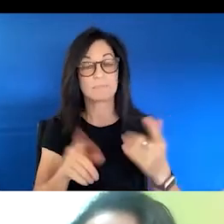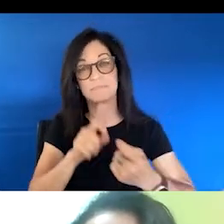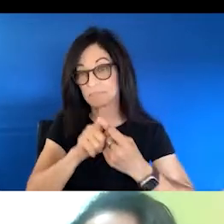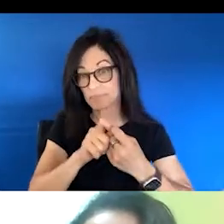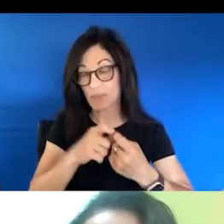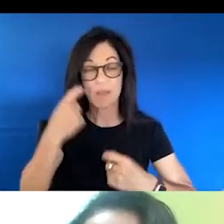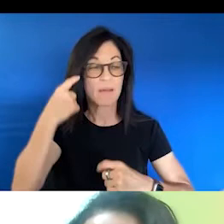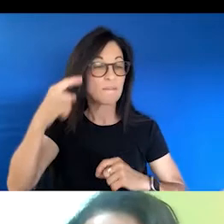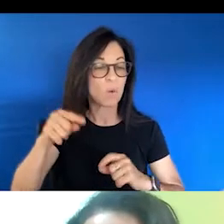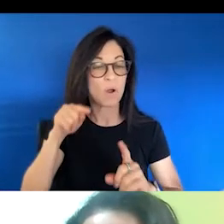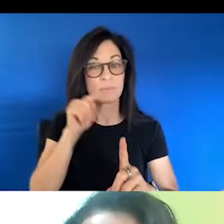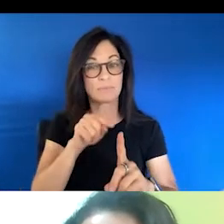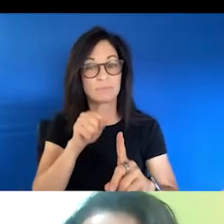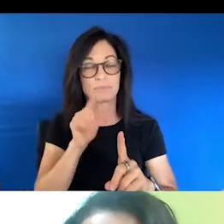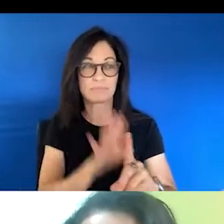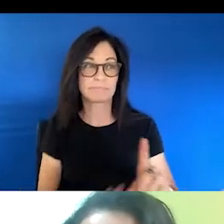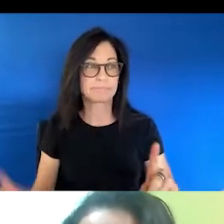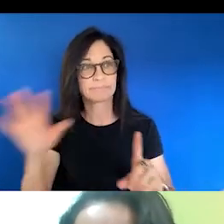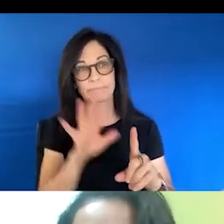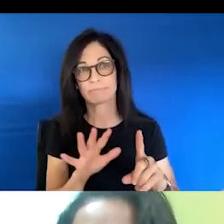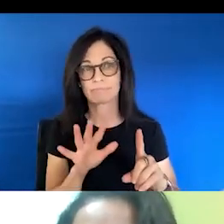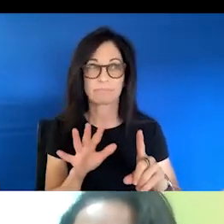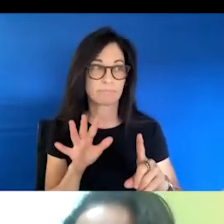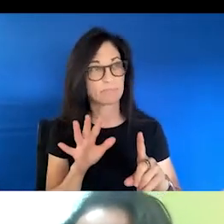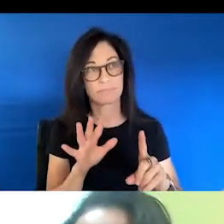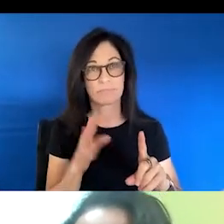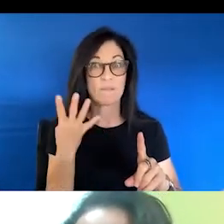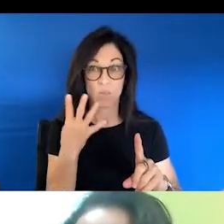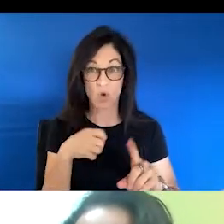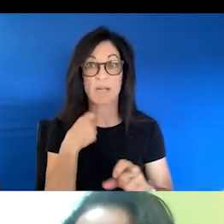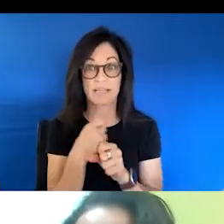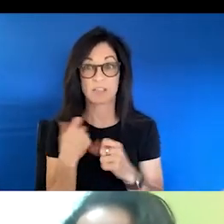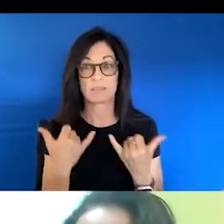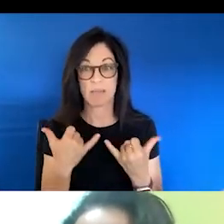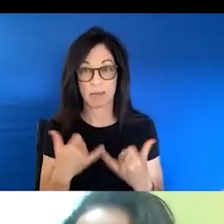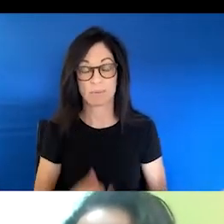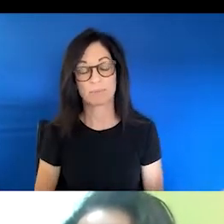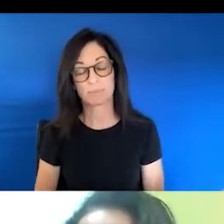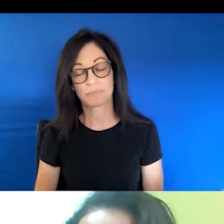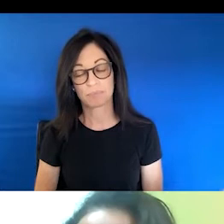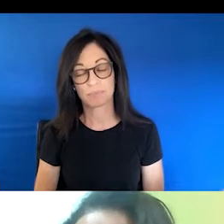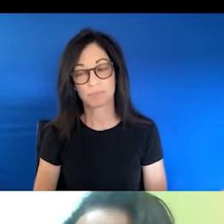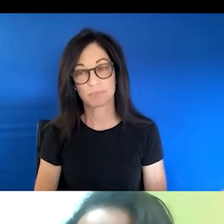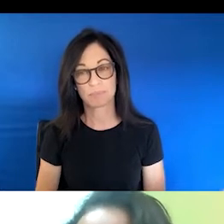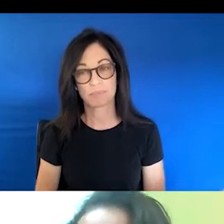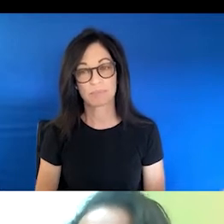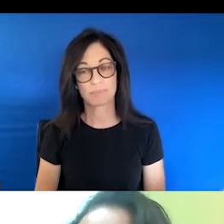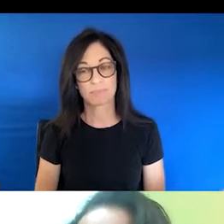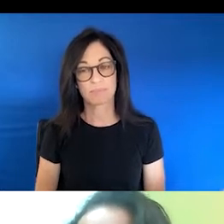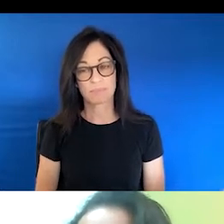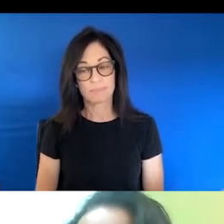for approximately four years. And this is one of the